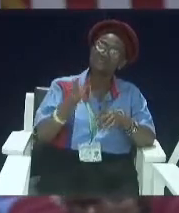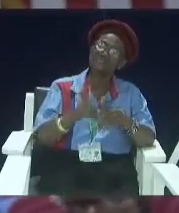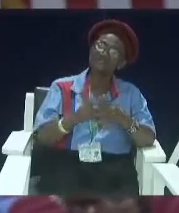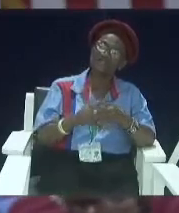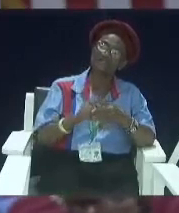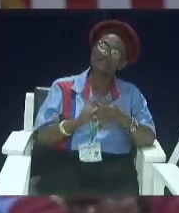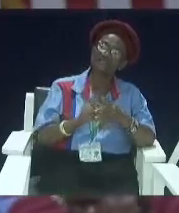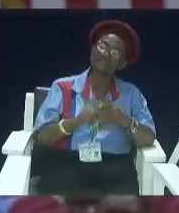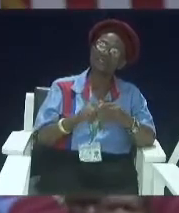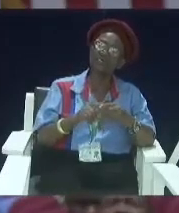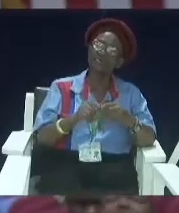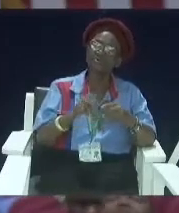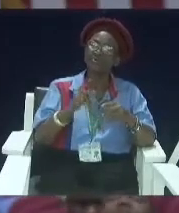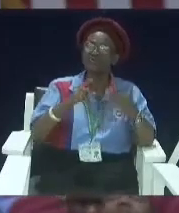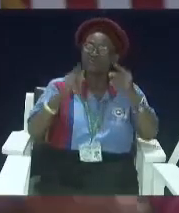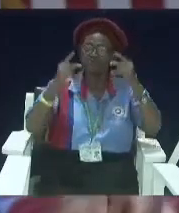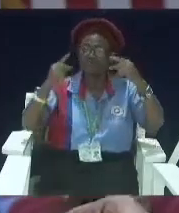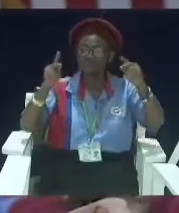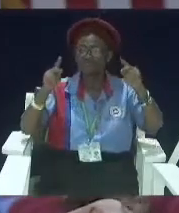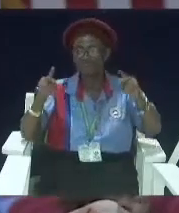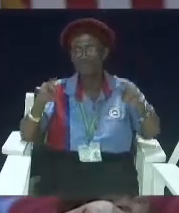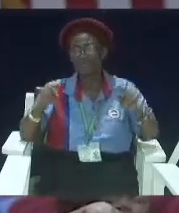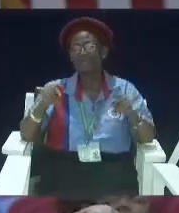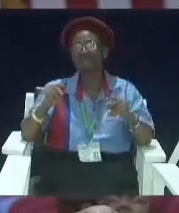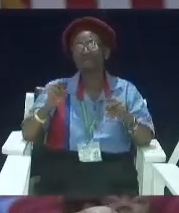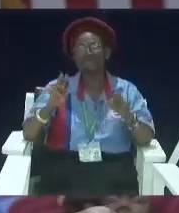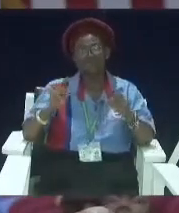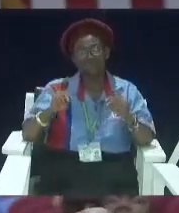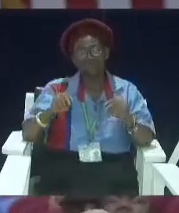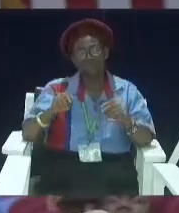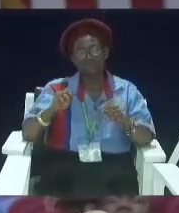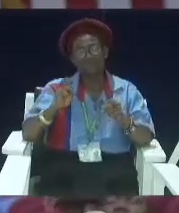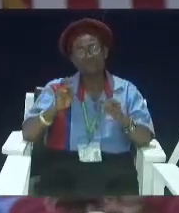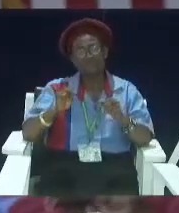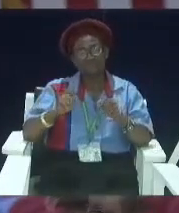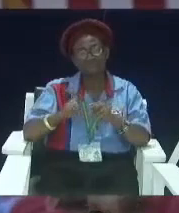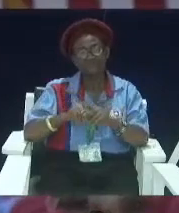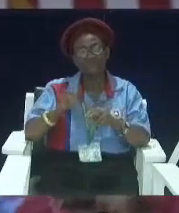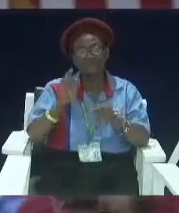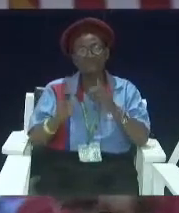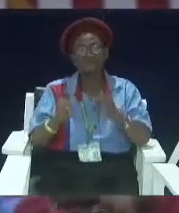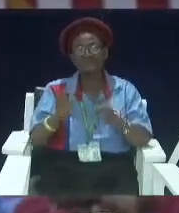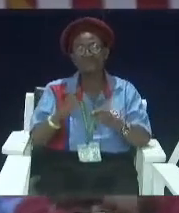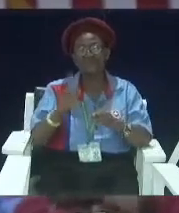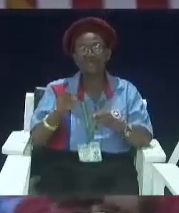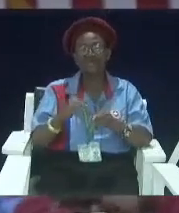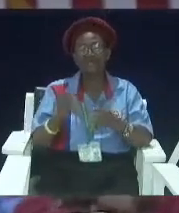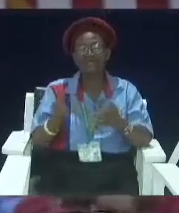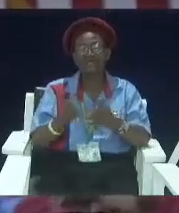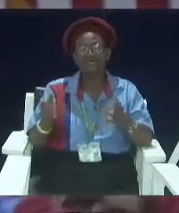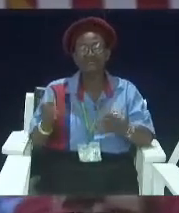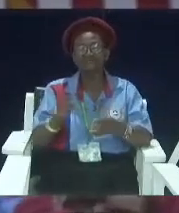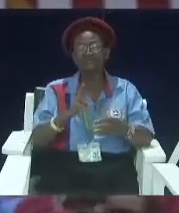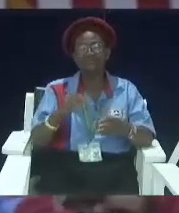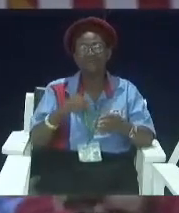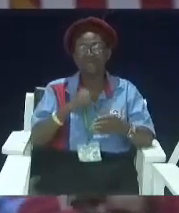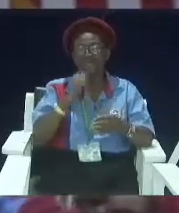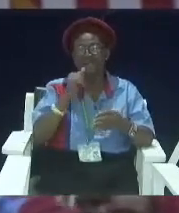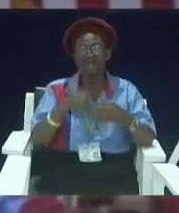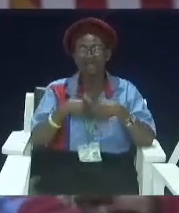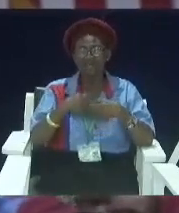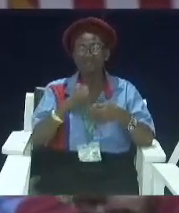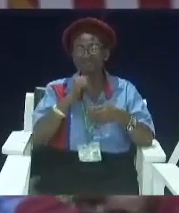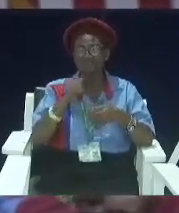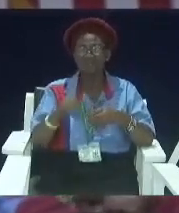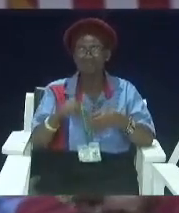your side. The choice is yours. So if you are here and you have not yet surrendered your life to Jesus